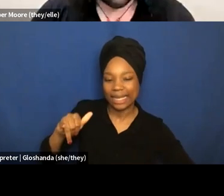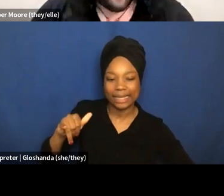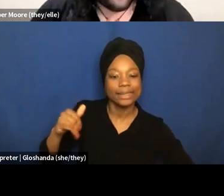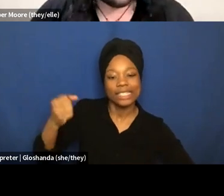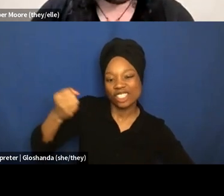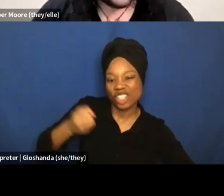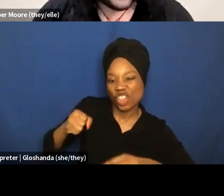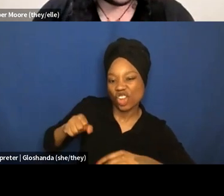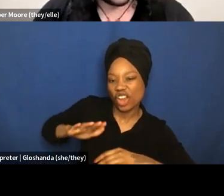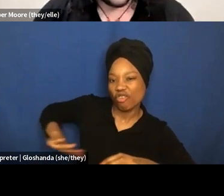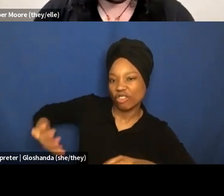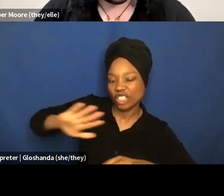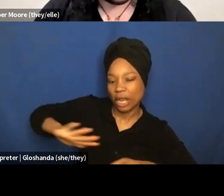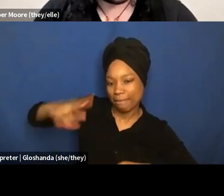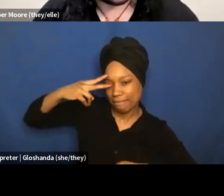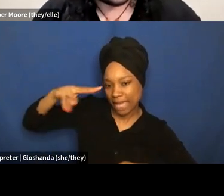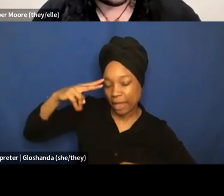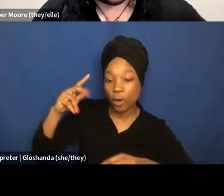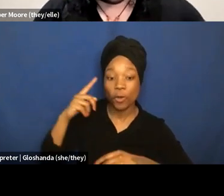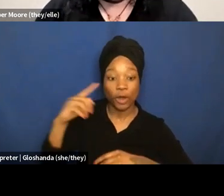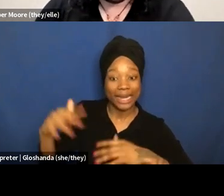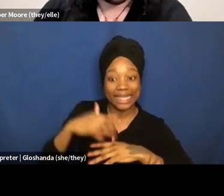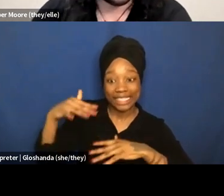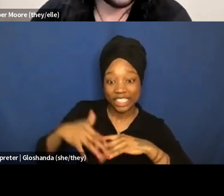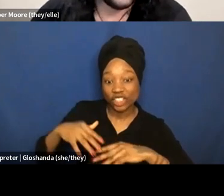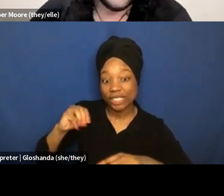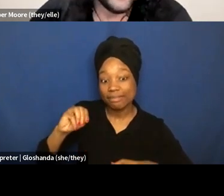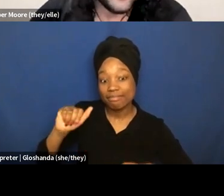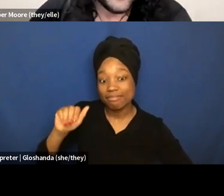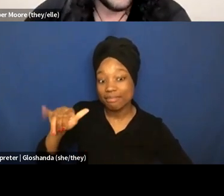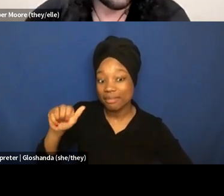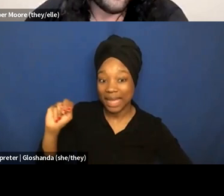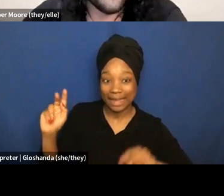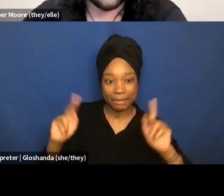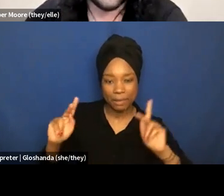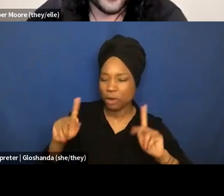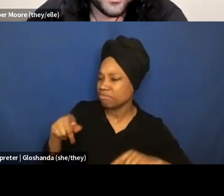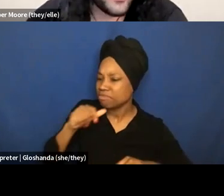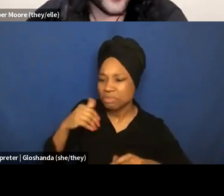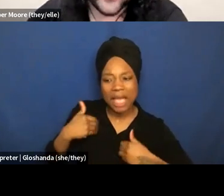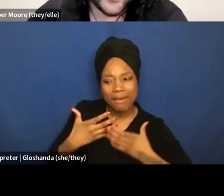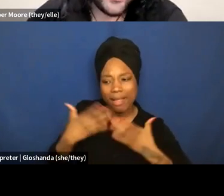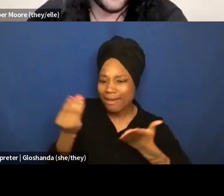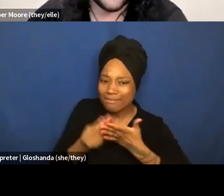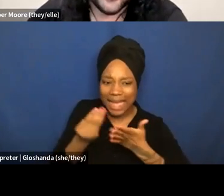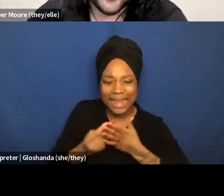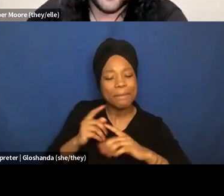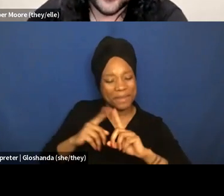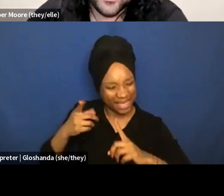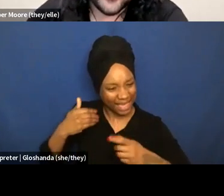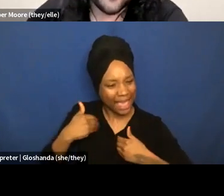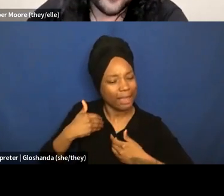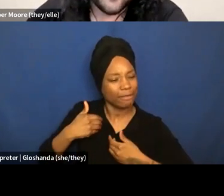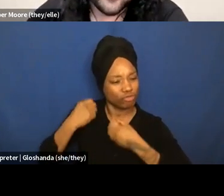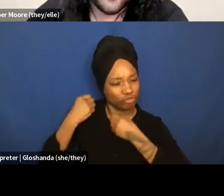Mayan folks who aren't operating with a whole lot of money because they have a connection with their land base,